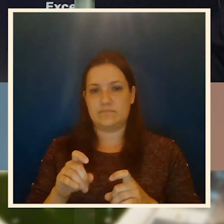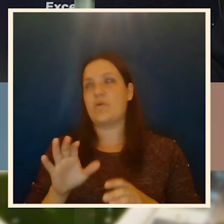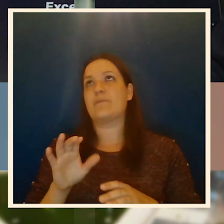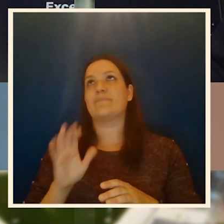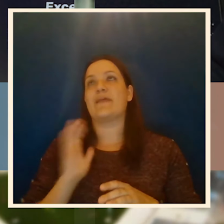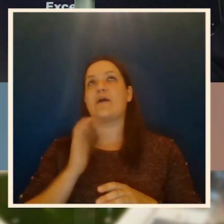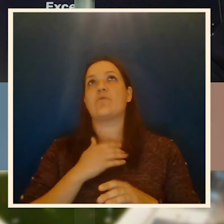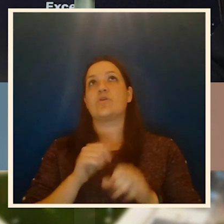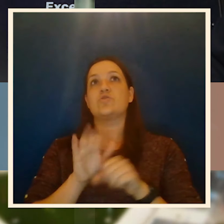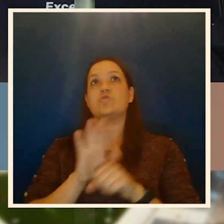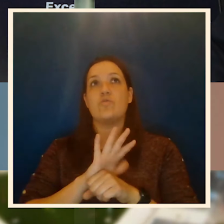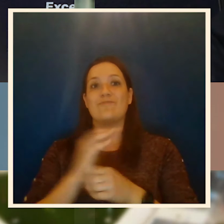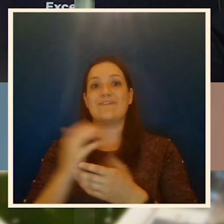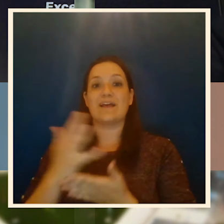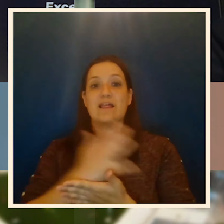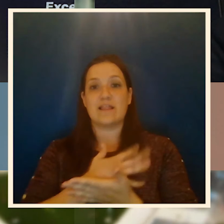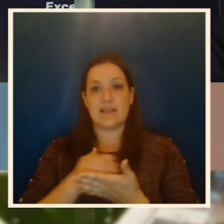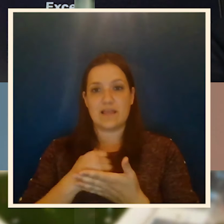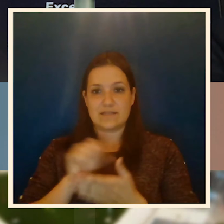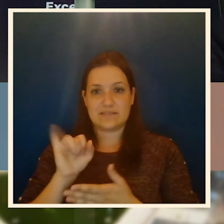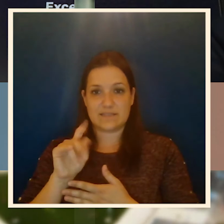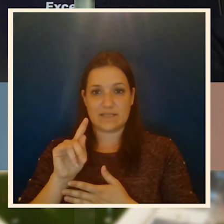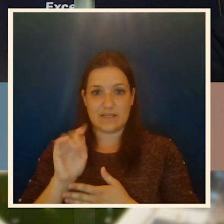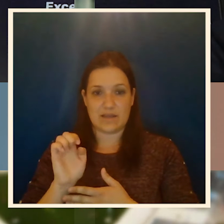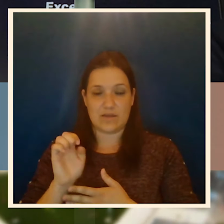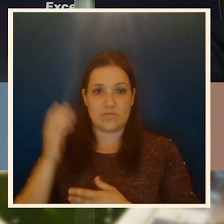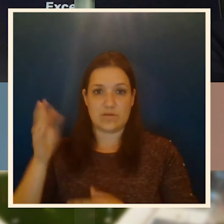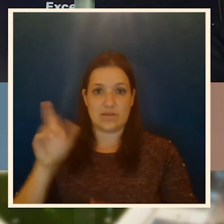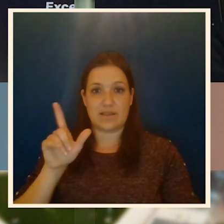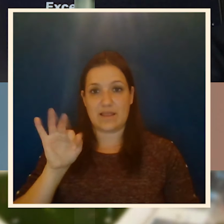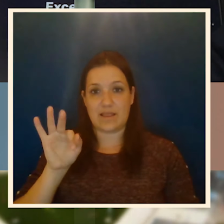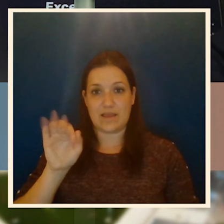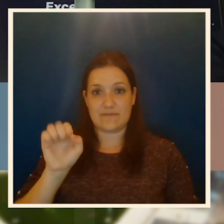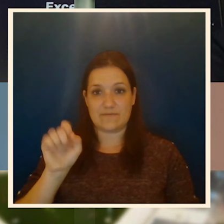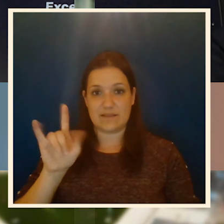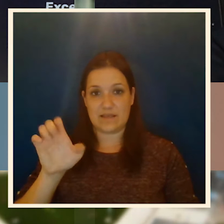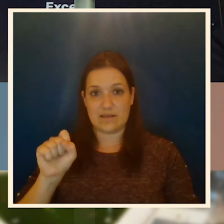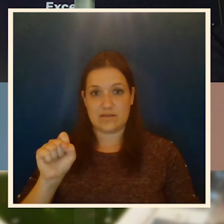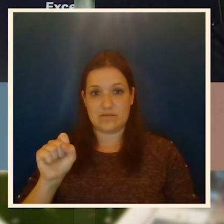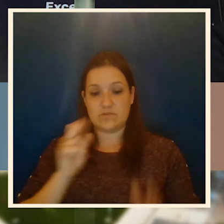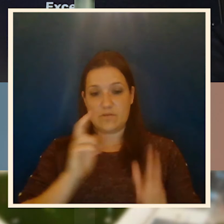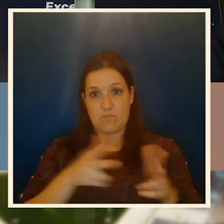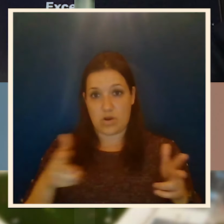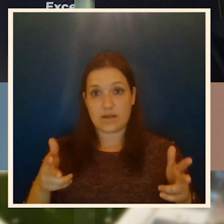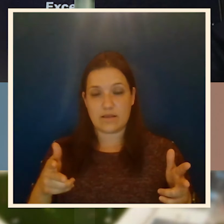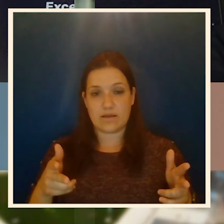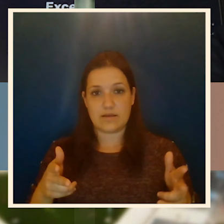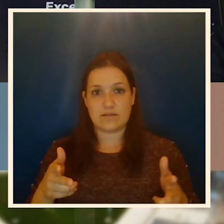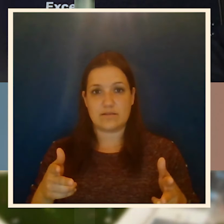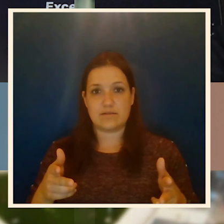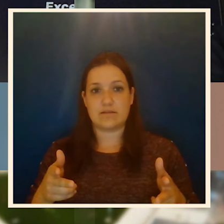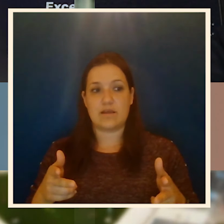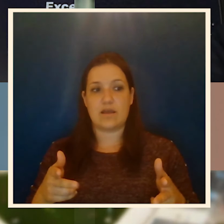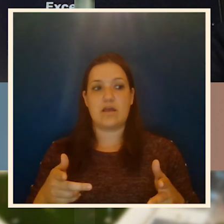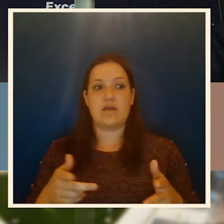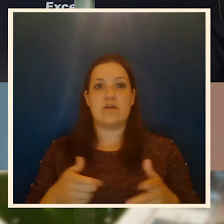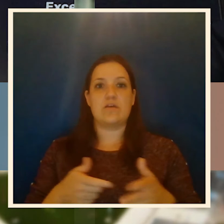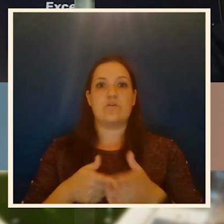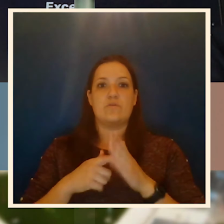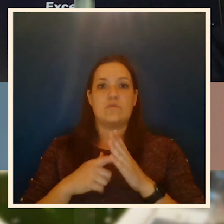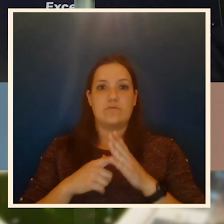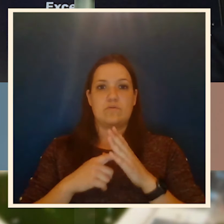COVID collection site was located out at the Lifestyle Center in the parking lot. And as demand started